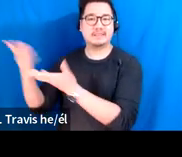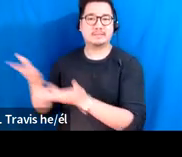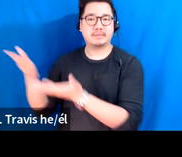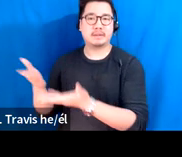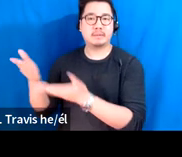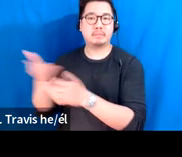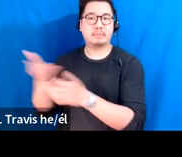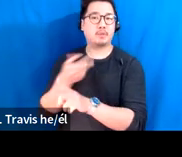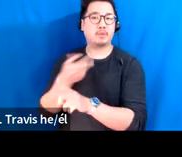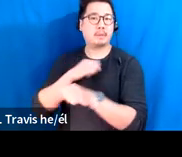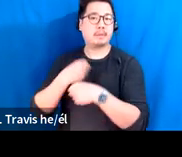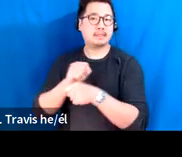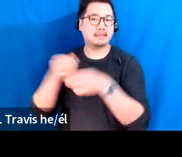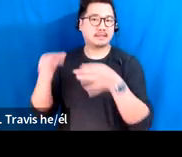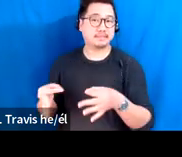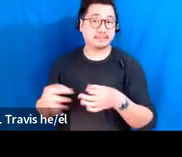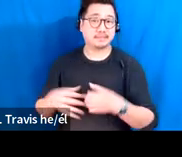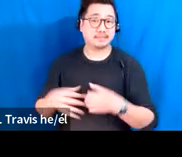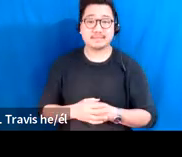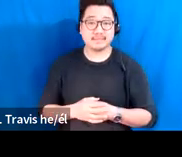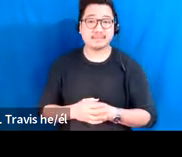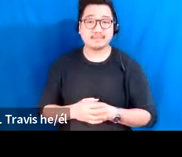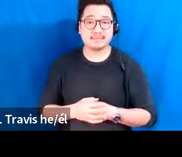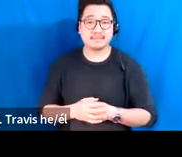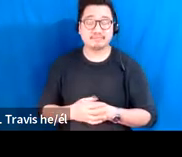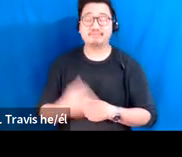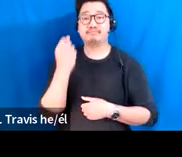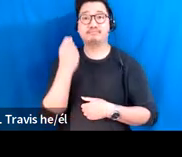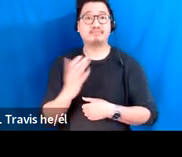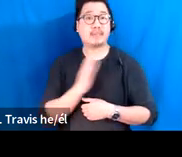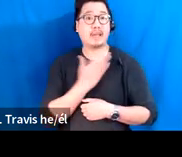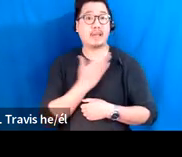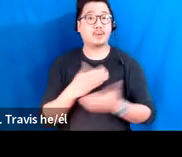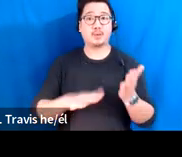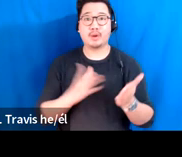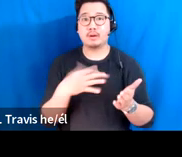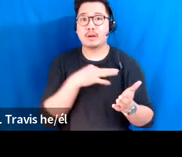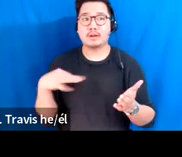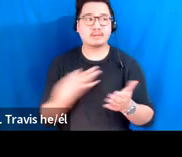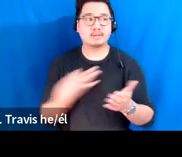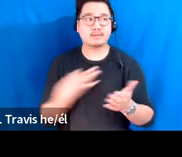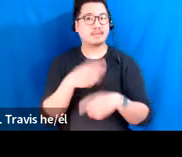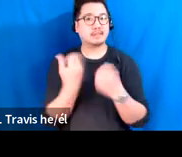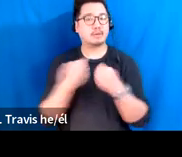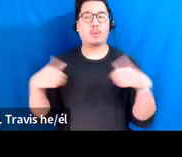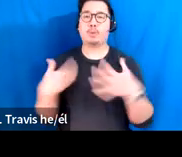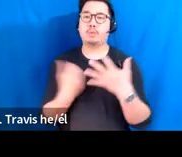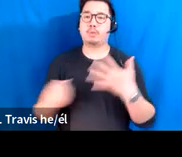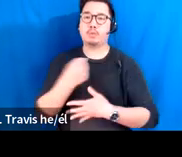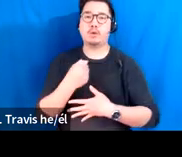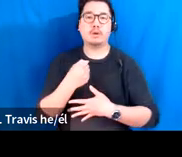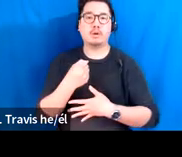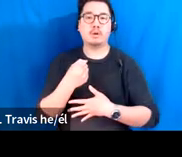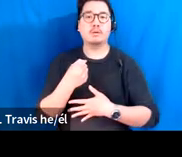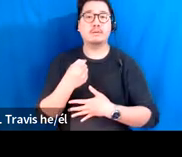any decisions the safety of our students and our staff is our top priority we'll share any